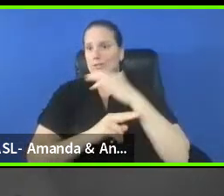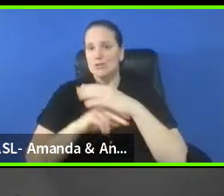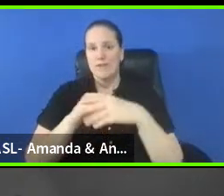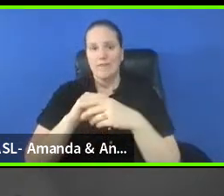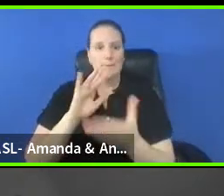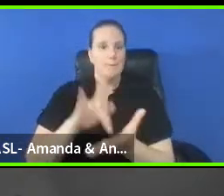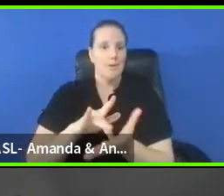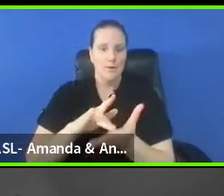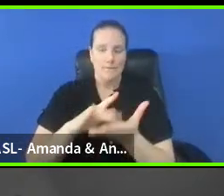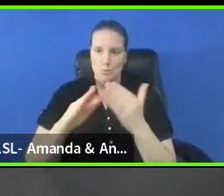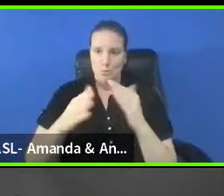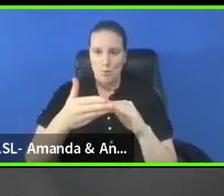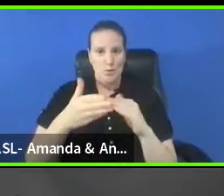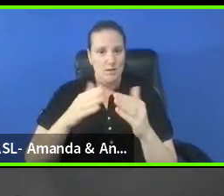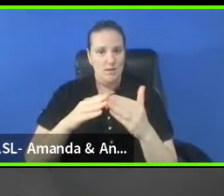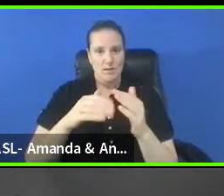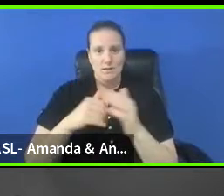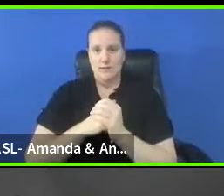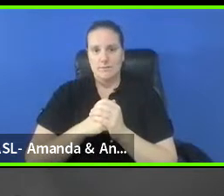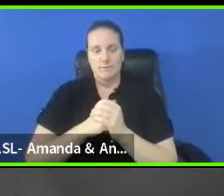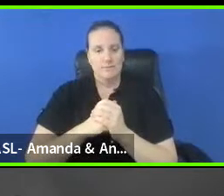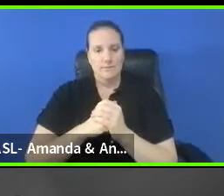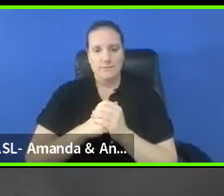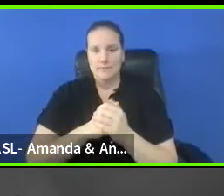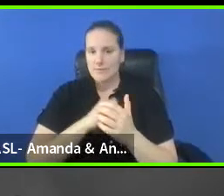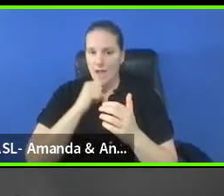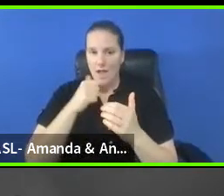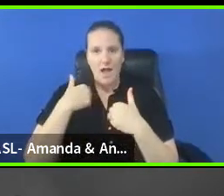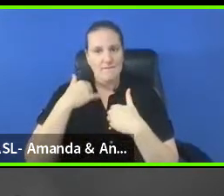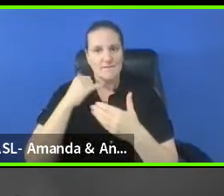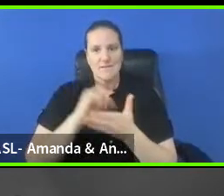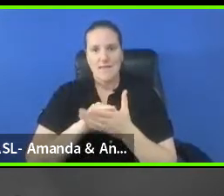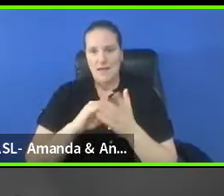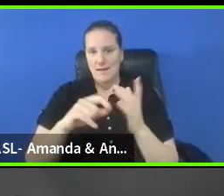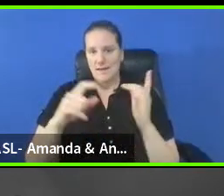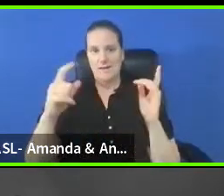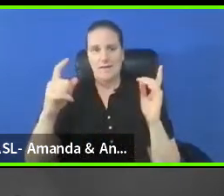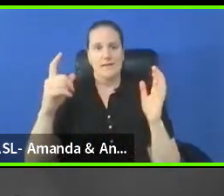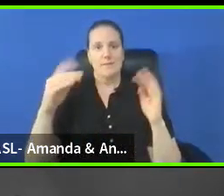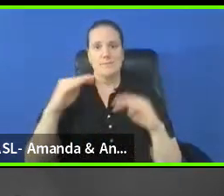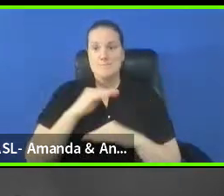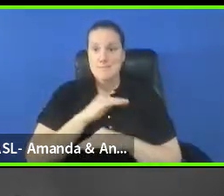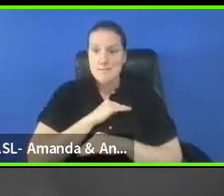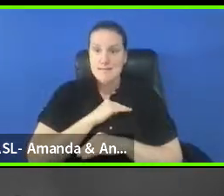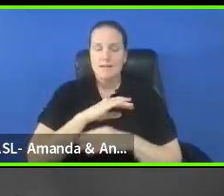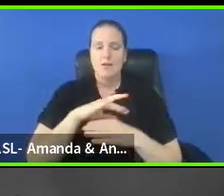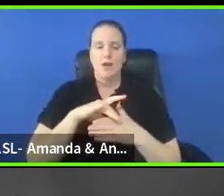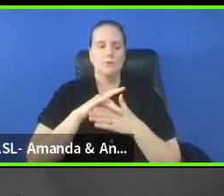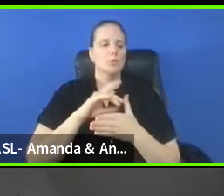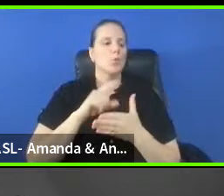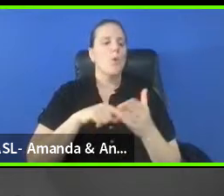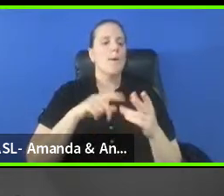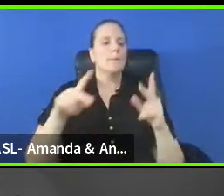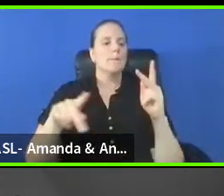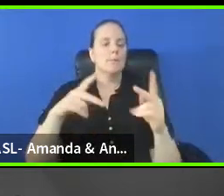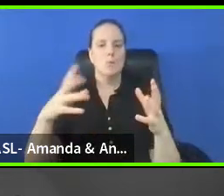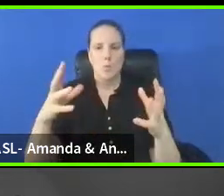of a community and not have it meet the context of what folks want to